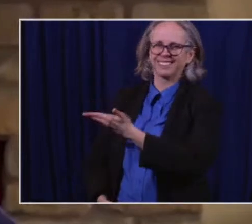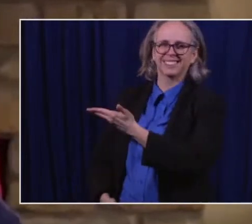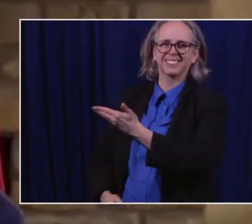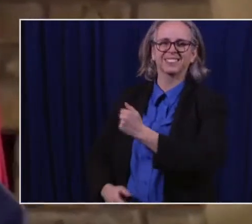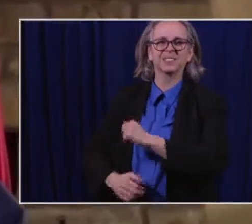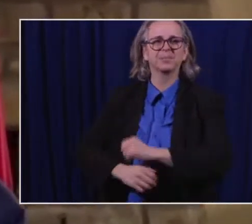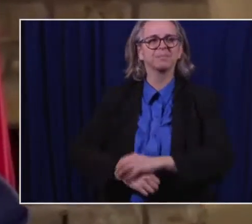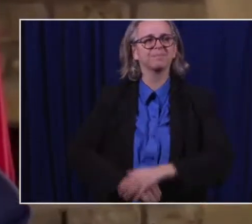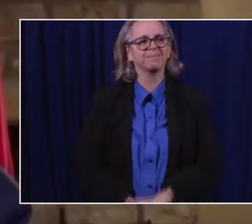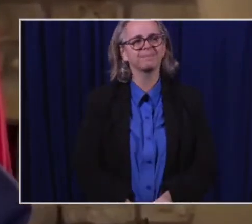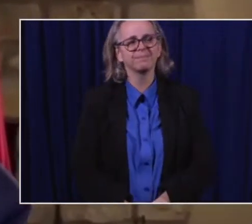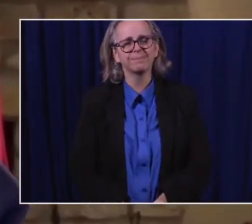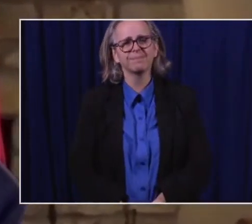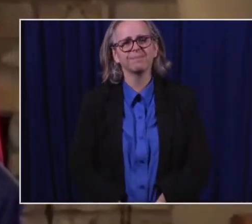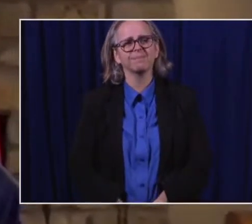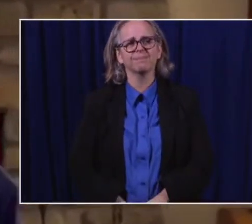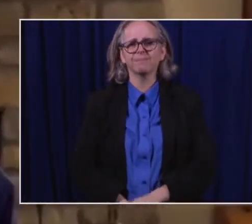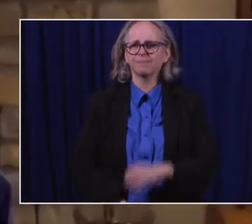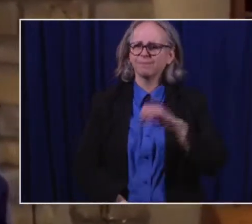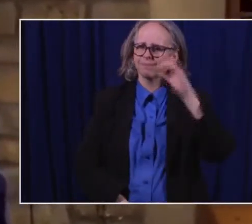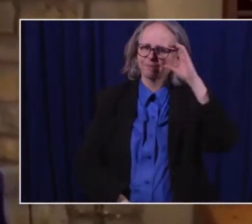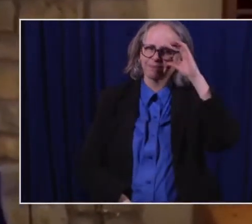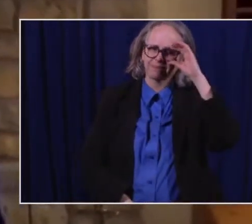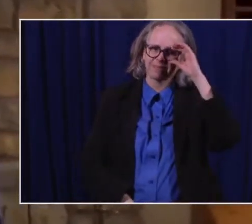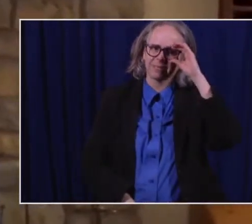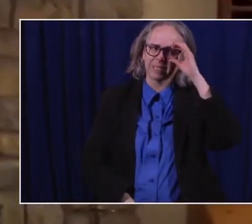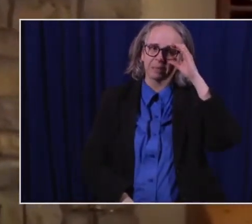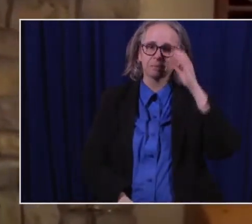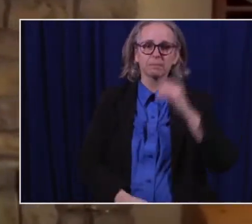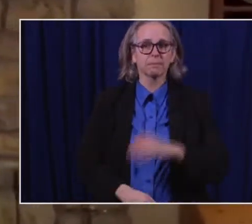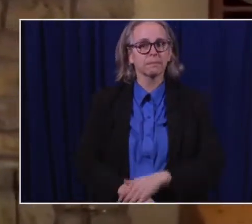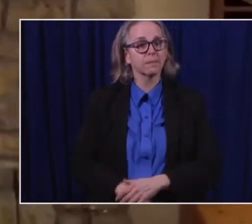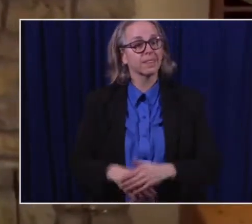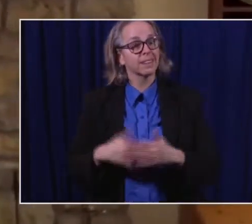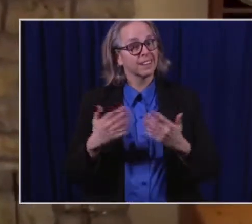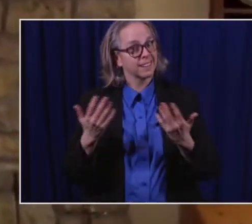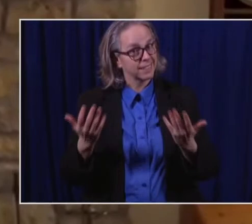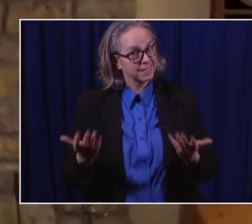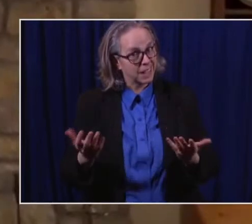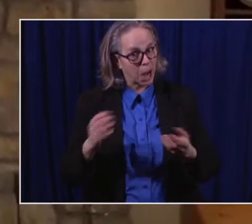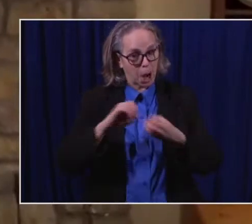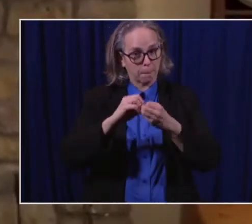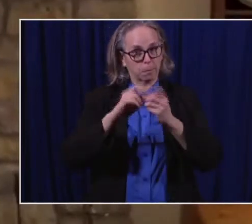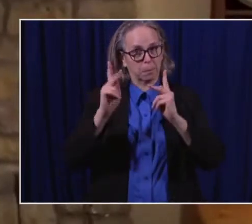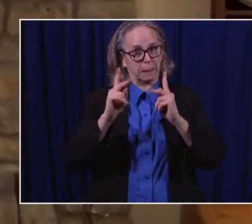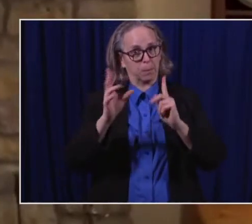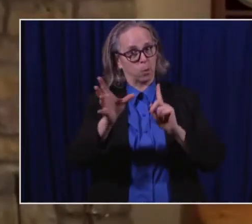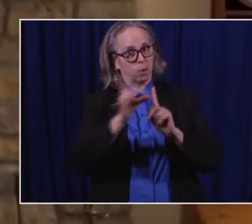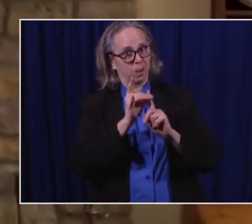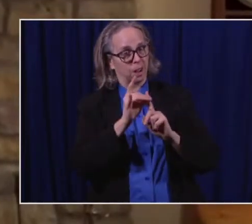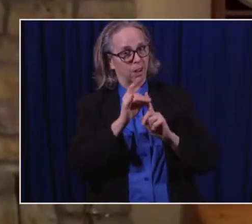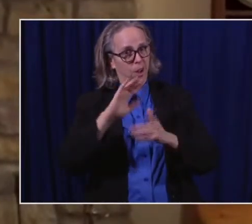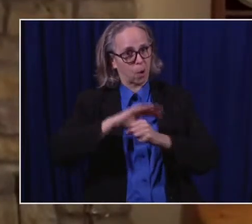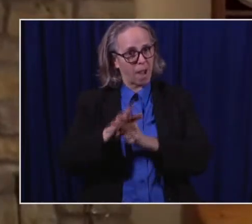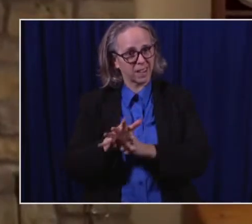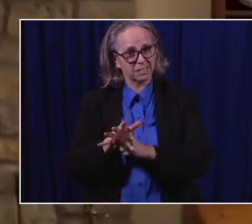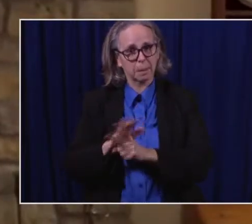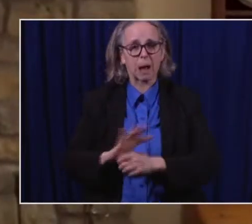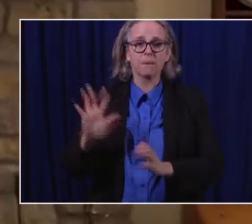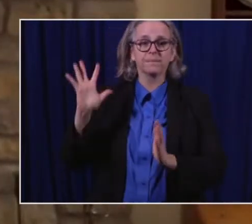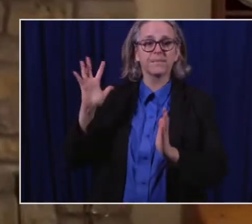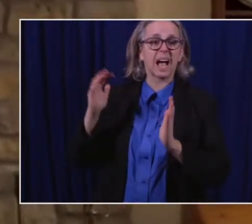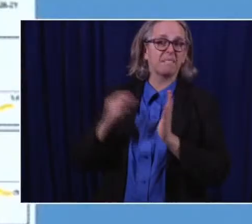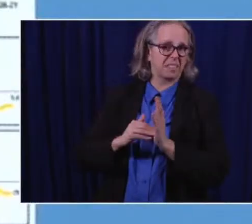As you can see, numbers today as far as cases are down in the 5,000 range. Still a very